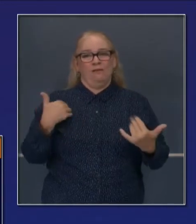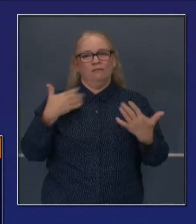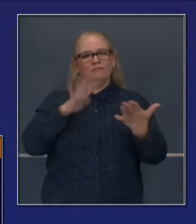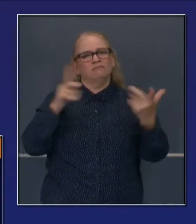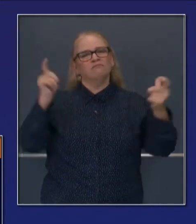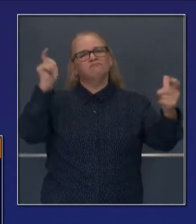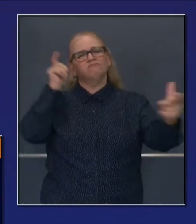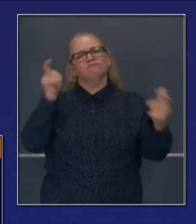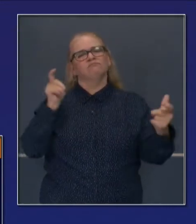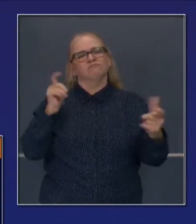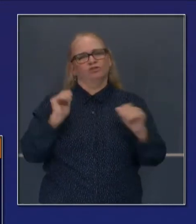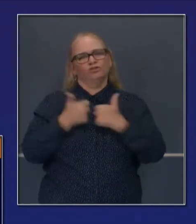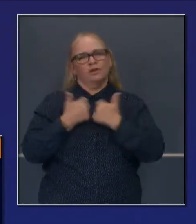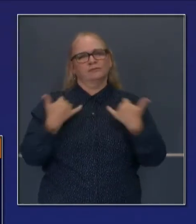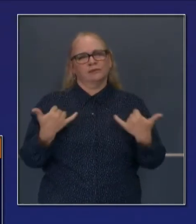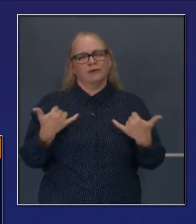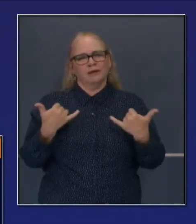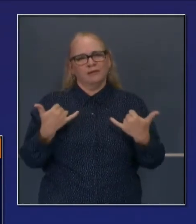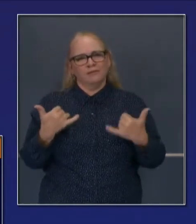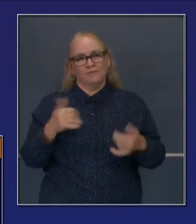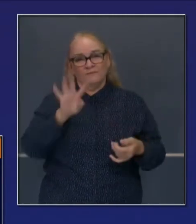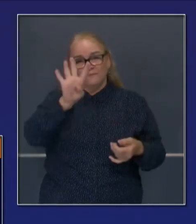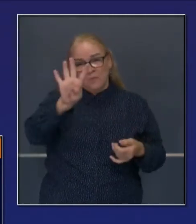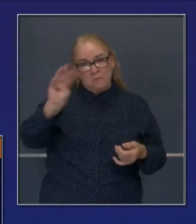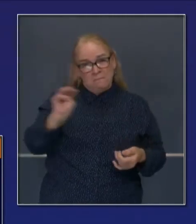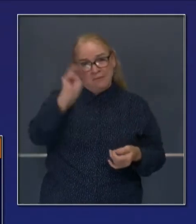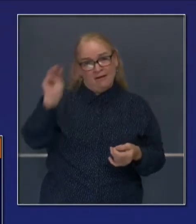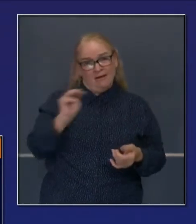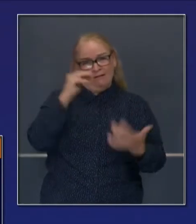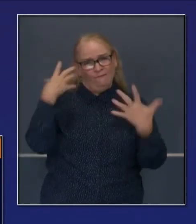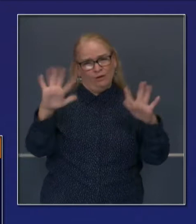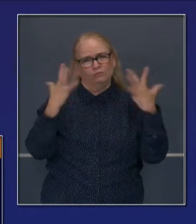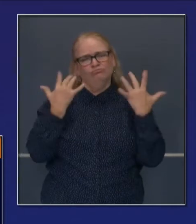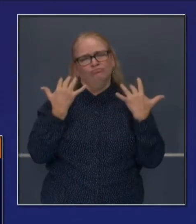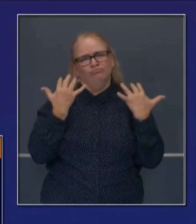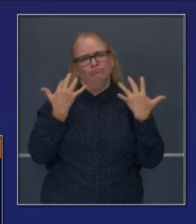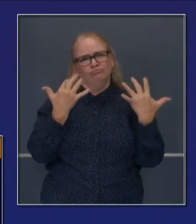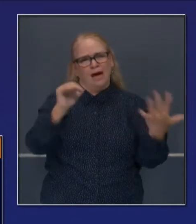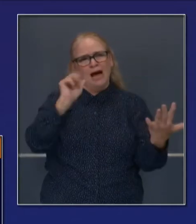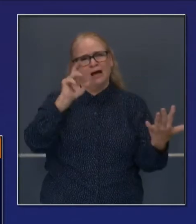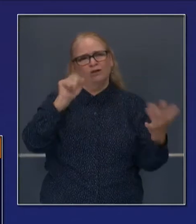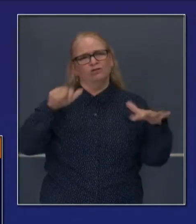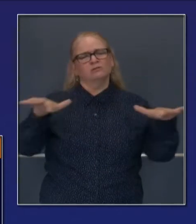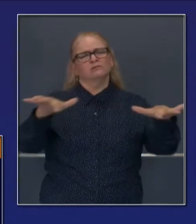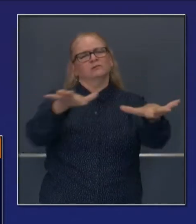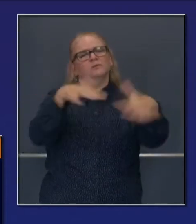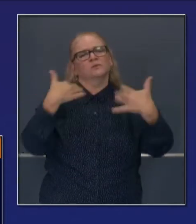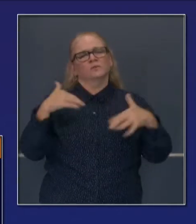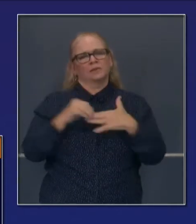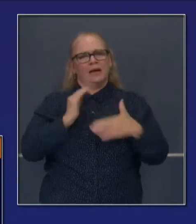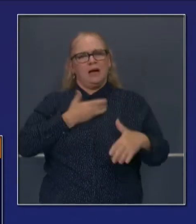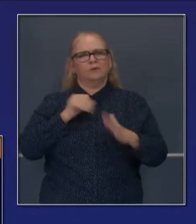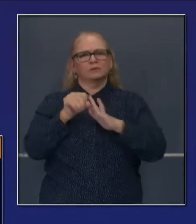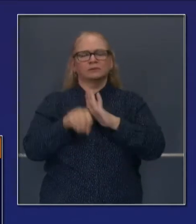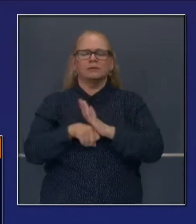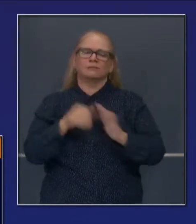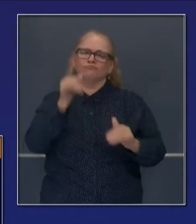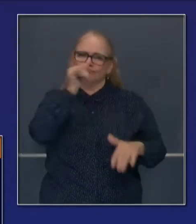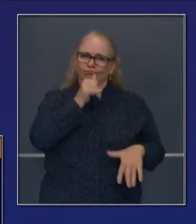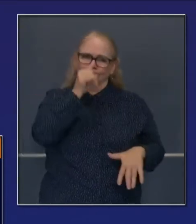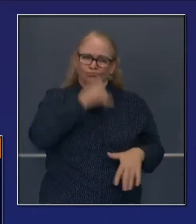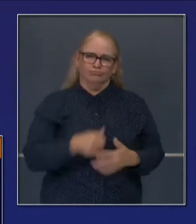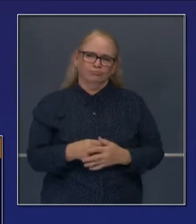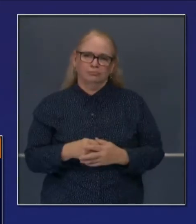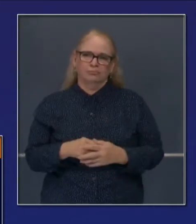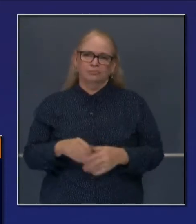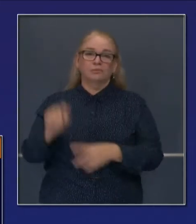here in California. 4 million now acres have been burned. Year to date, 23 major wildfire